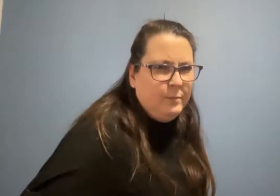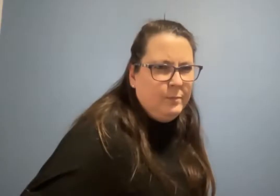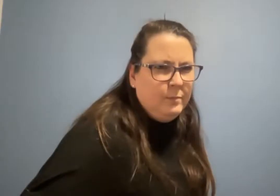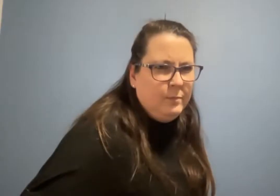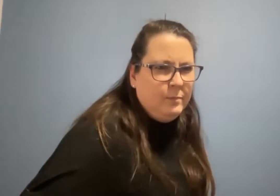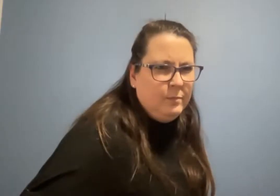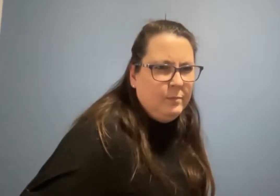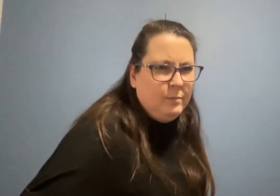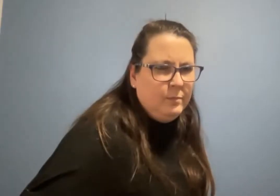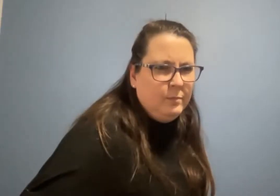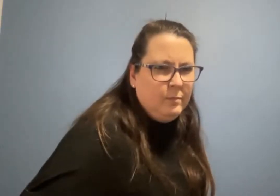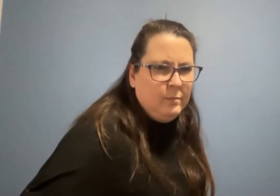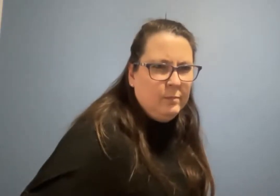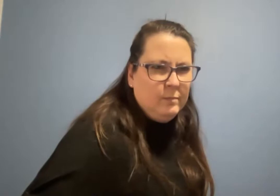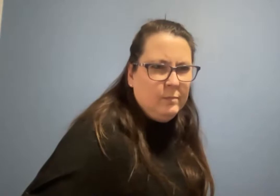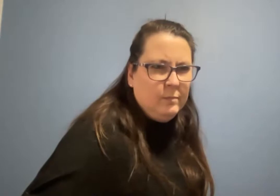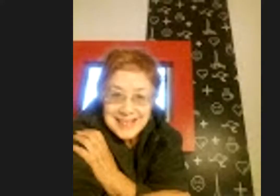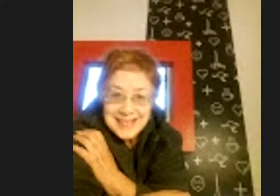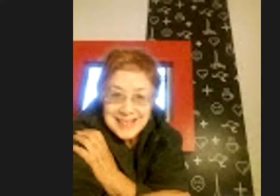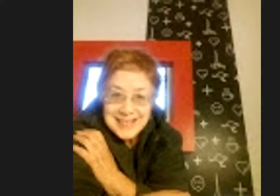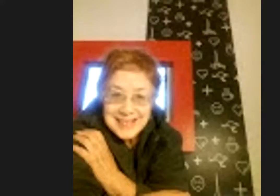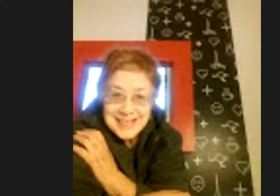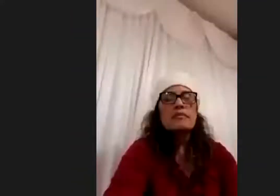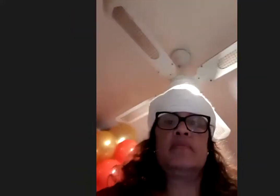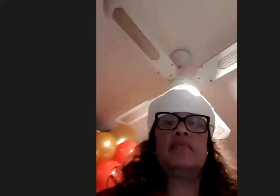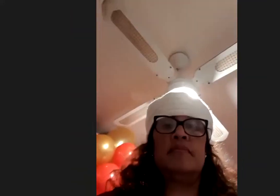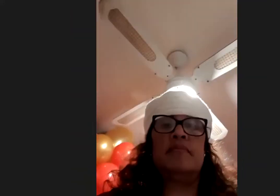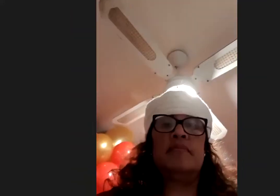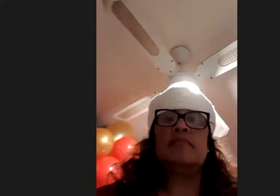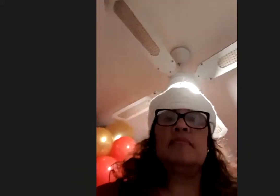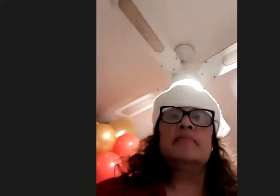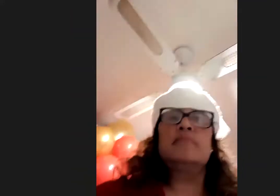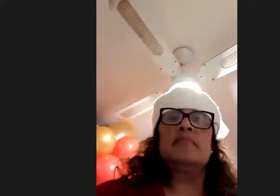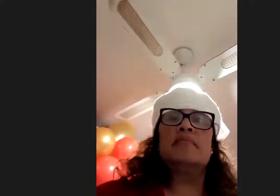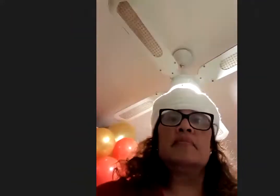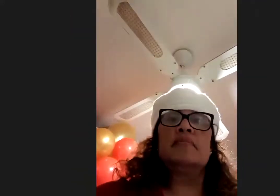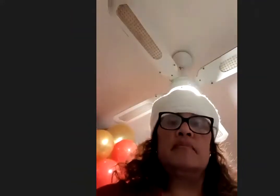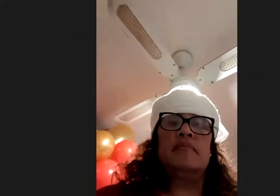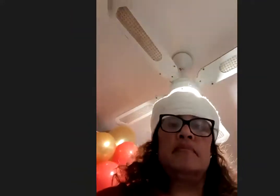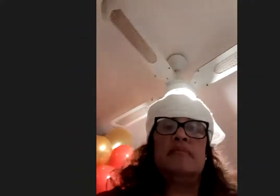I already came here today. Huh?